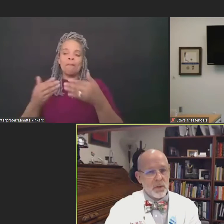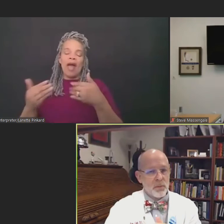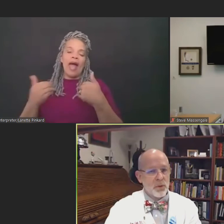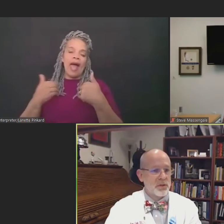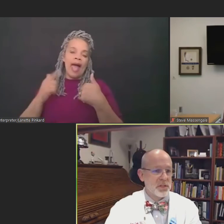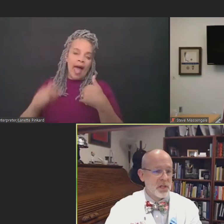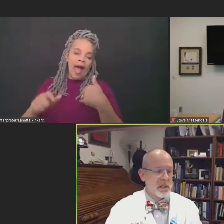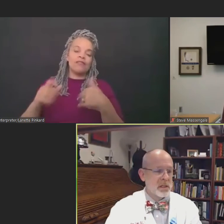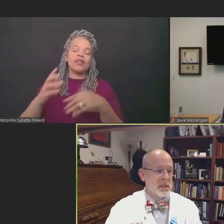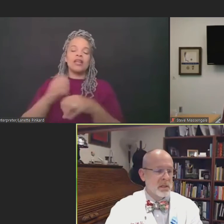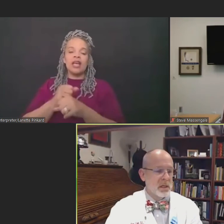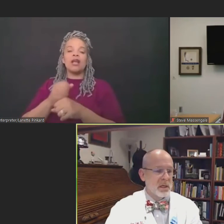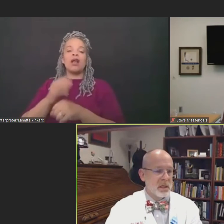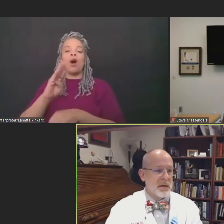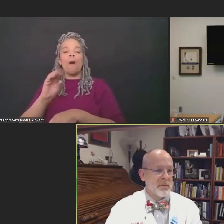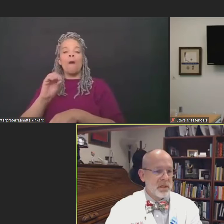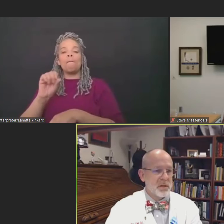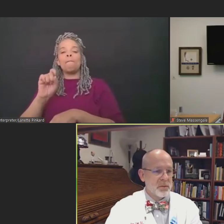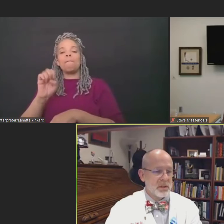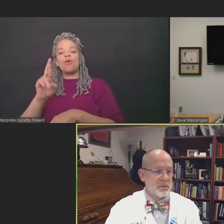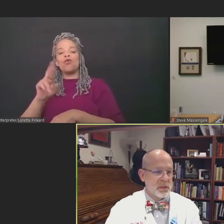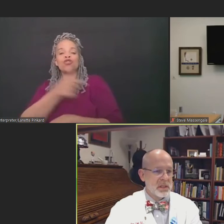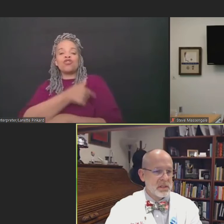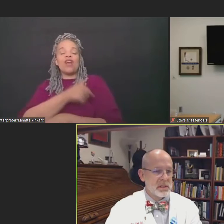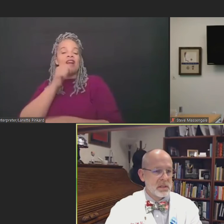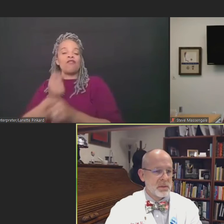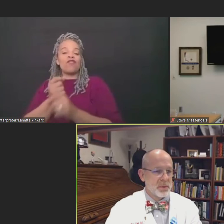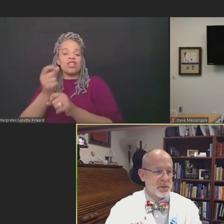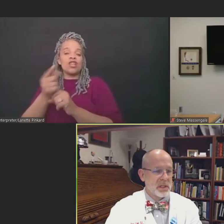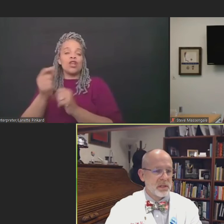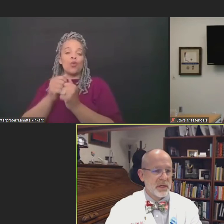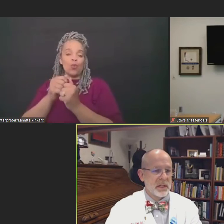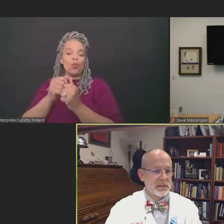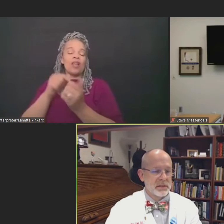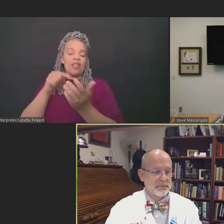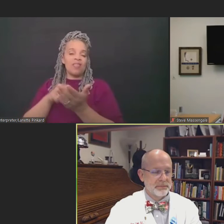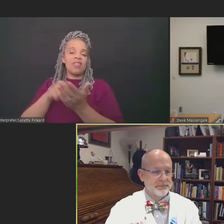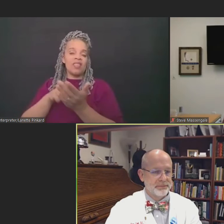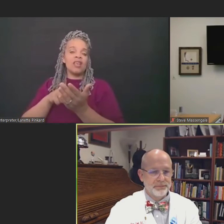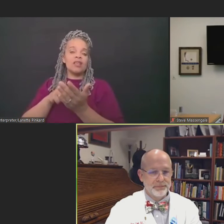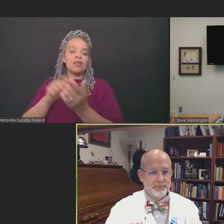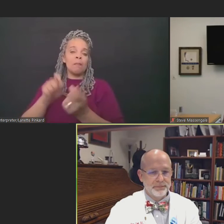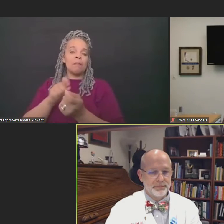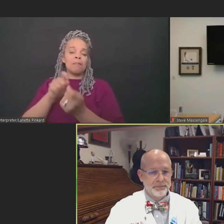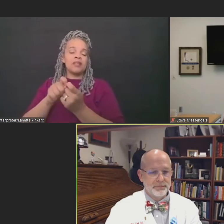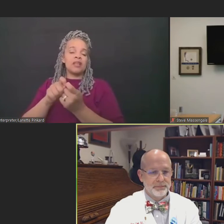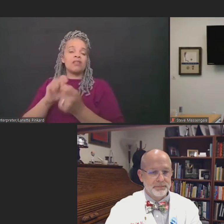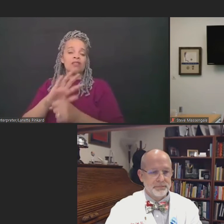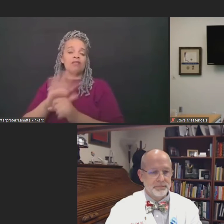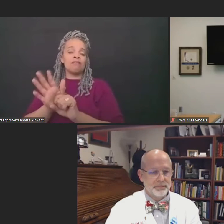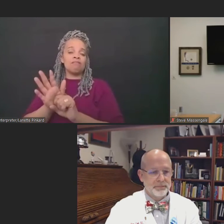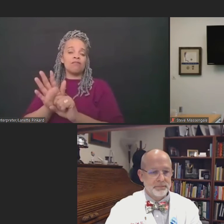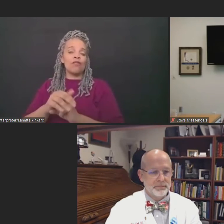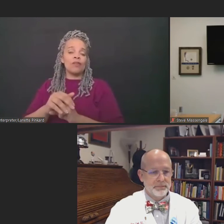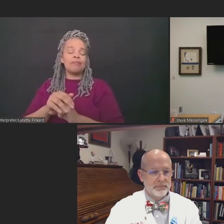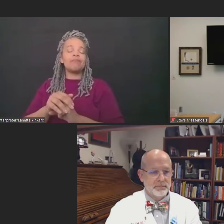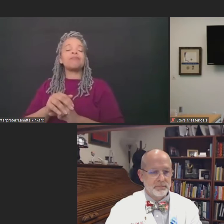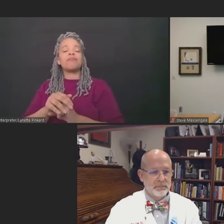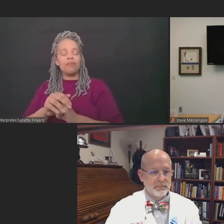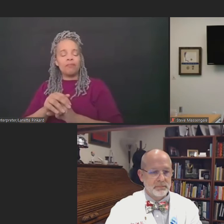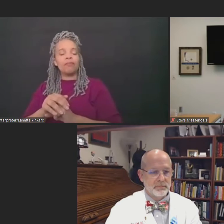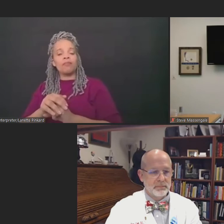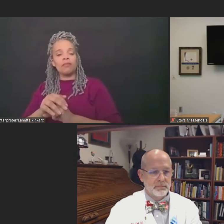get a booster shot every year with this particular virus. All right. I have